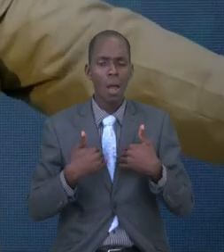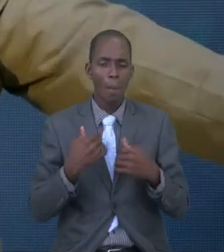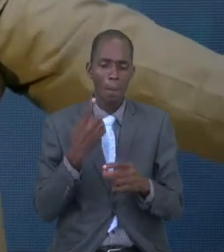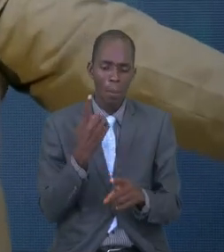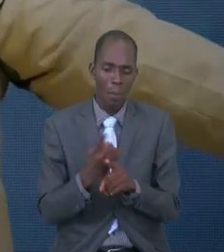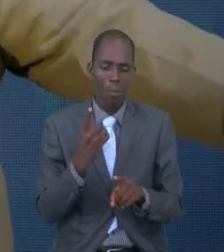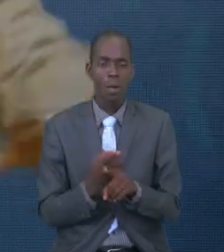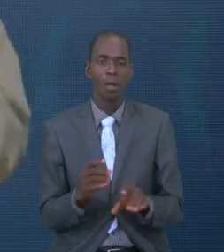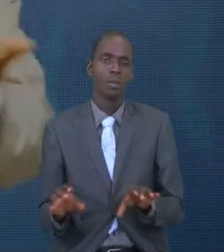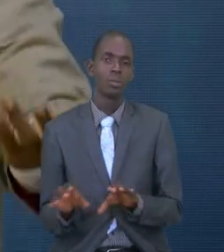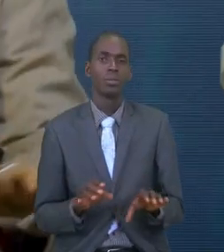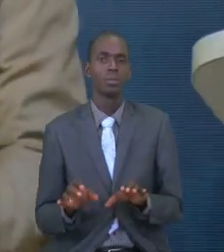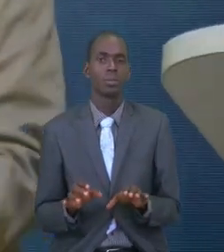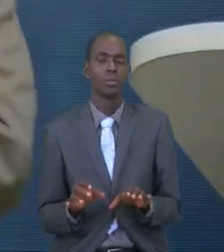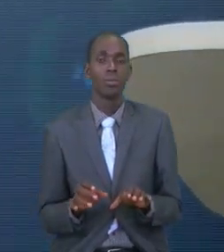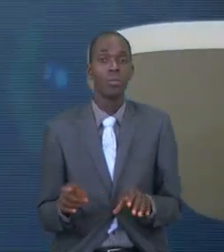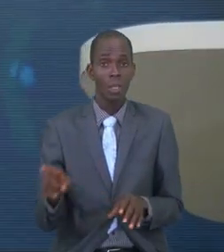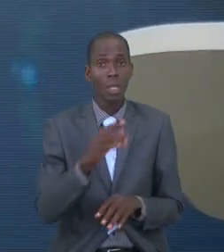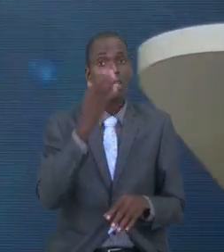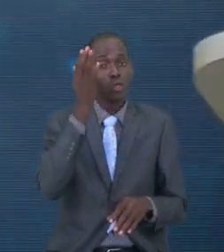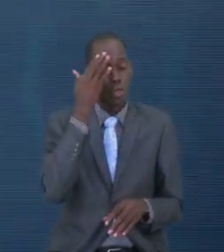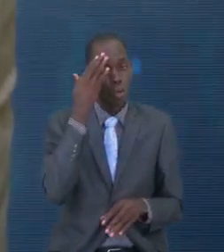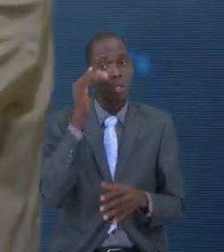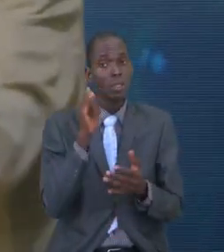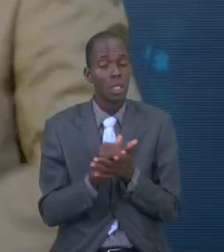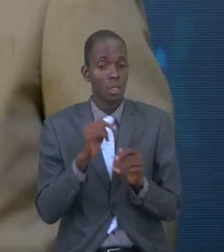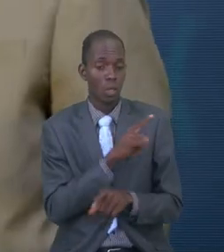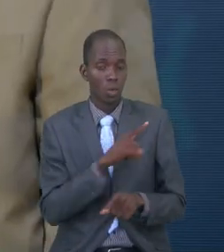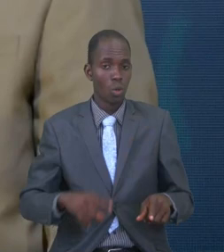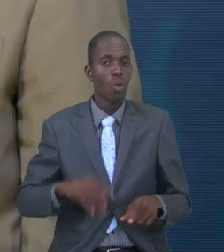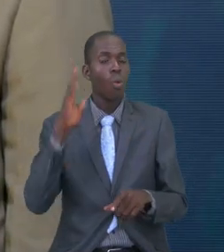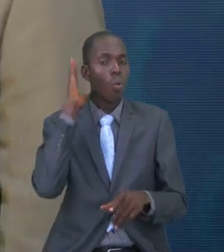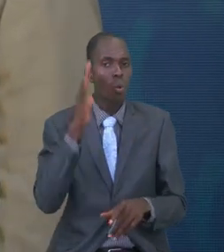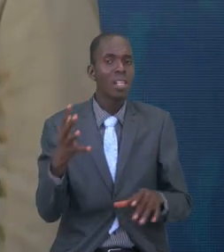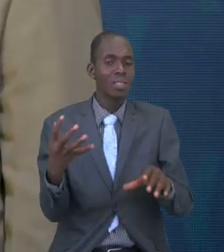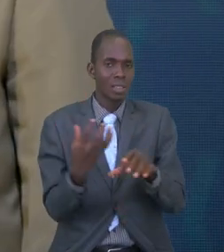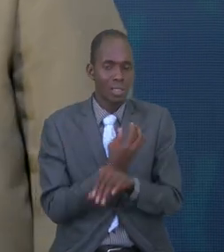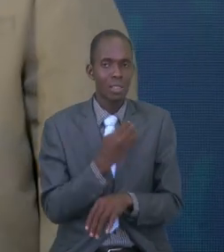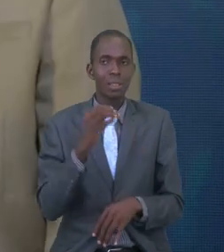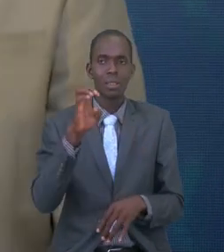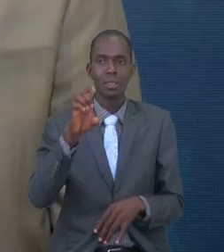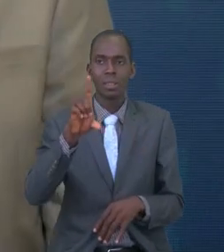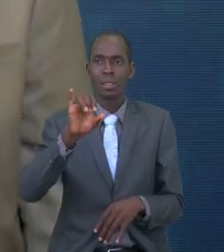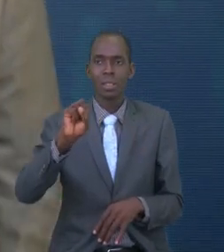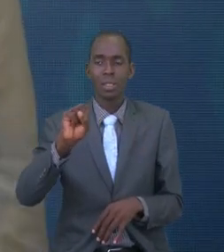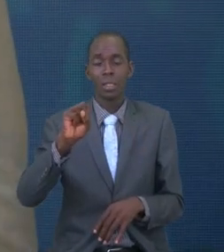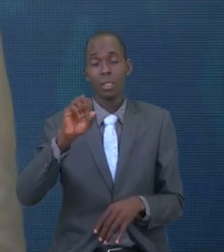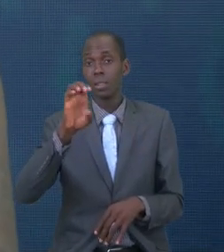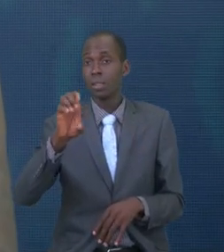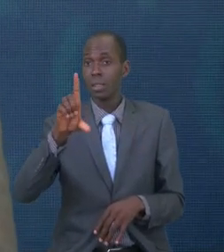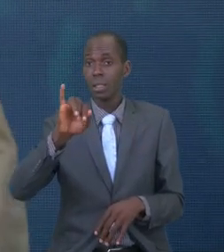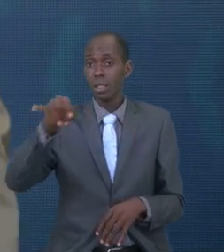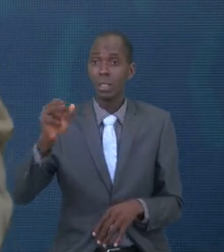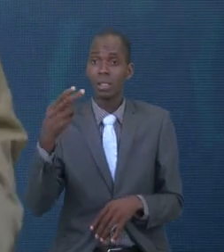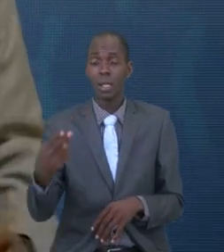action. They knew that the Lord was going to take Elijah away without seeing